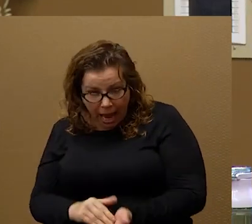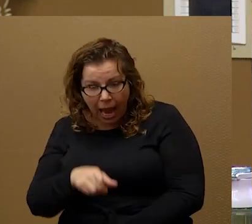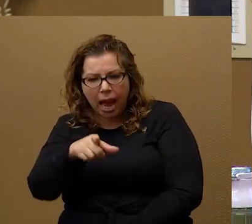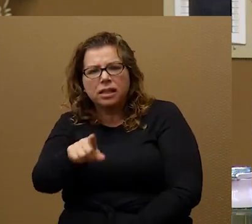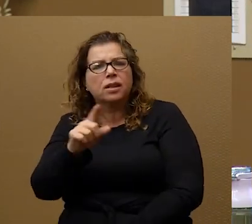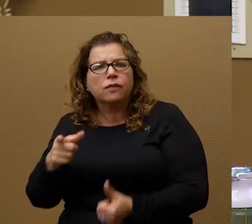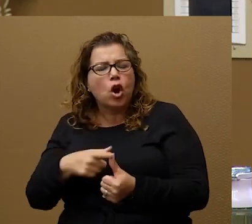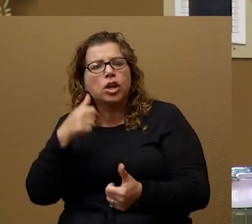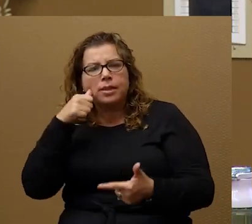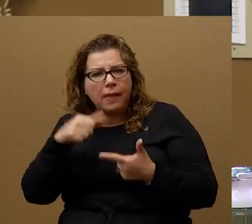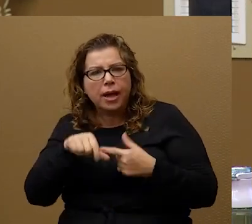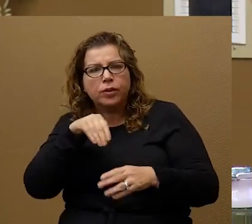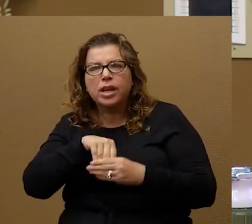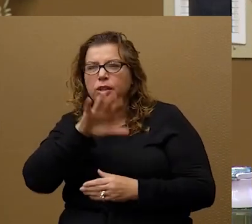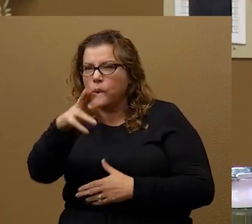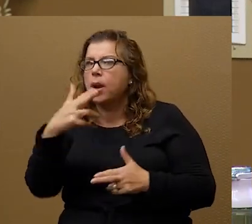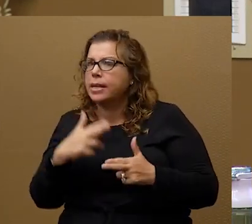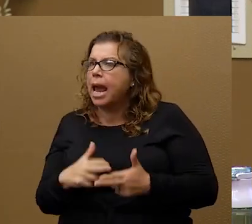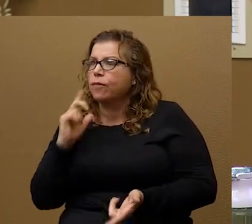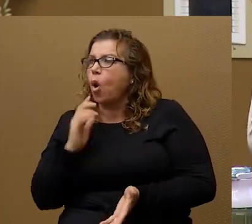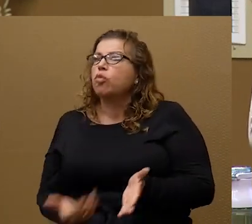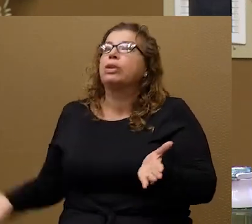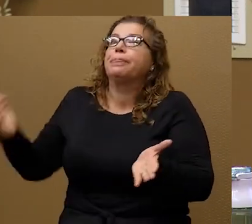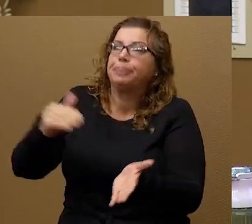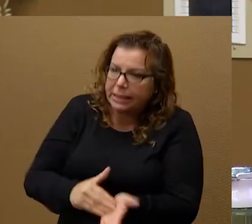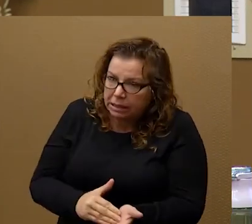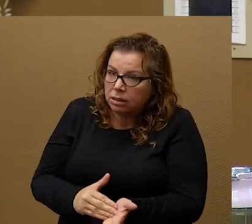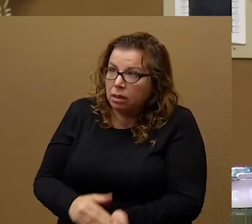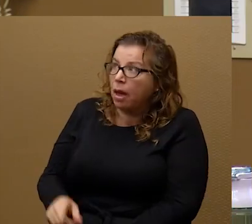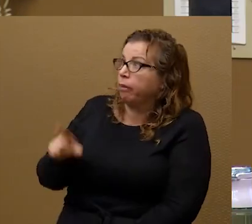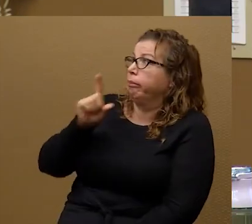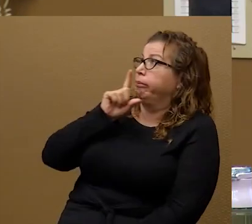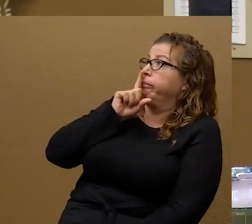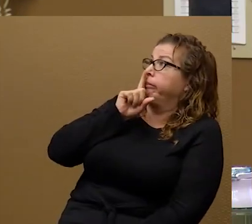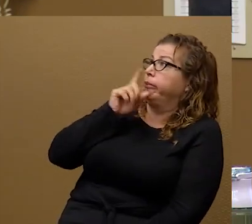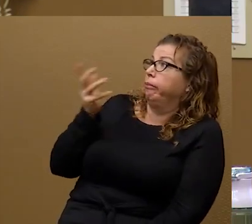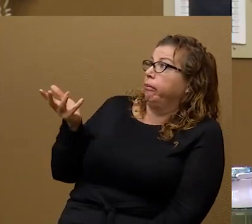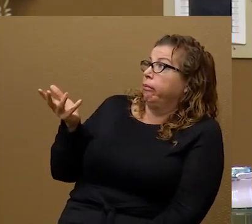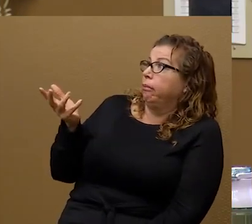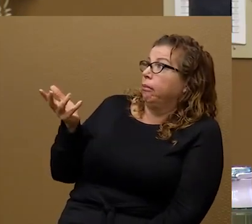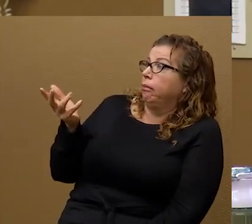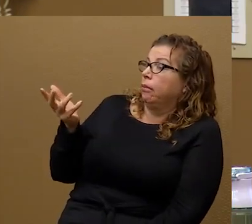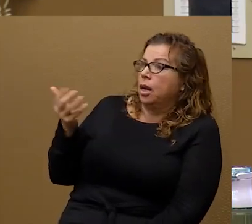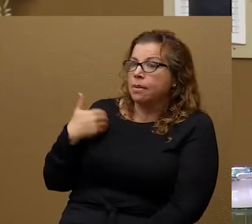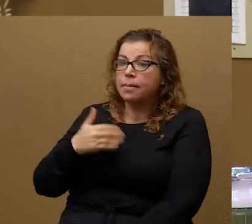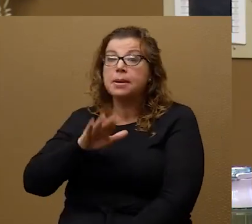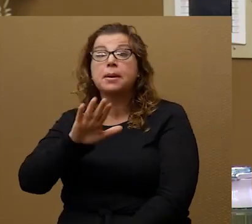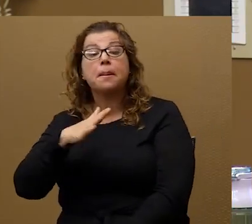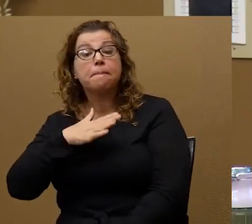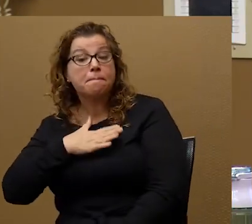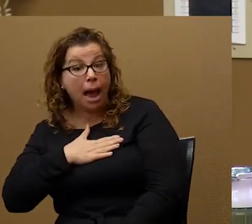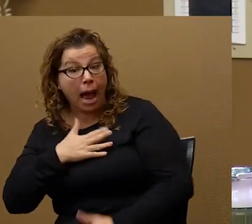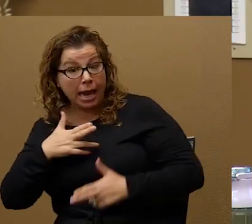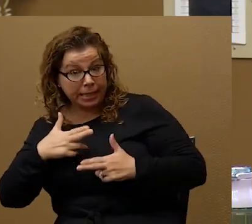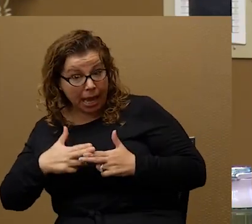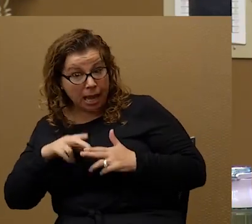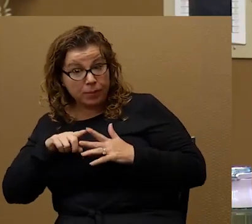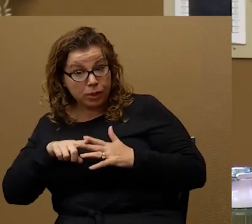repetition. They still don't say anything. I might give a prompt of like, well, my name starts